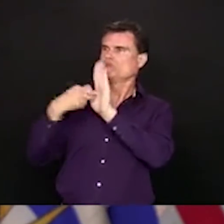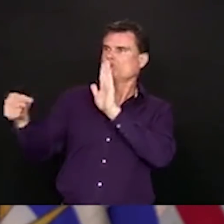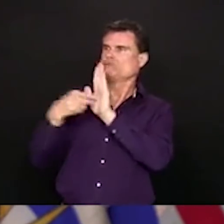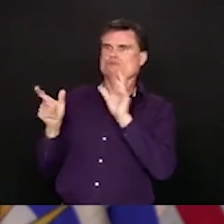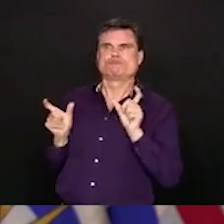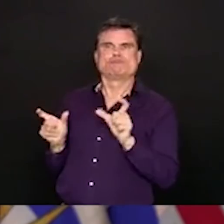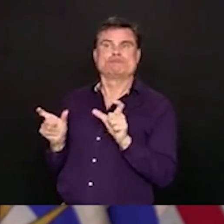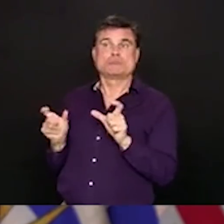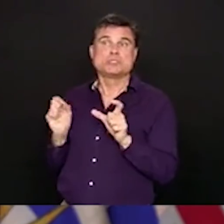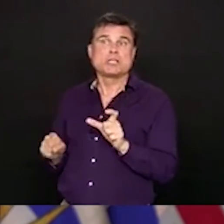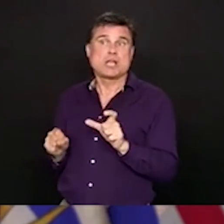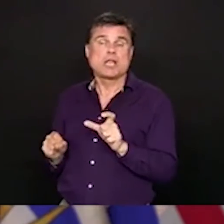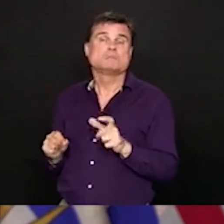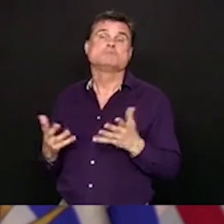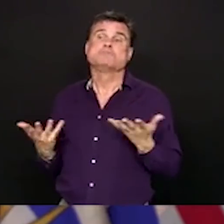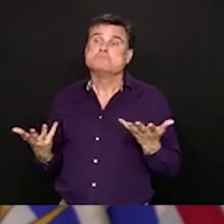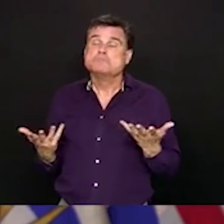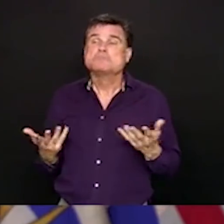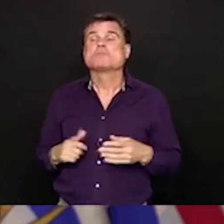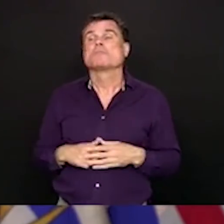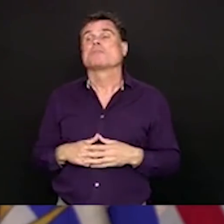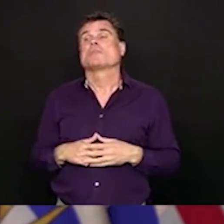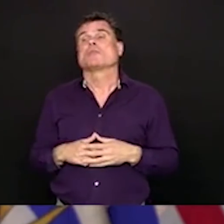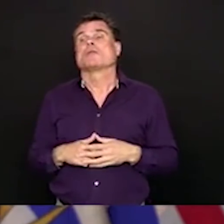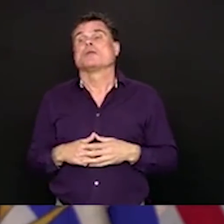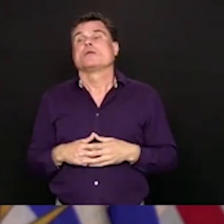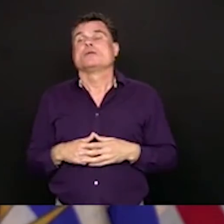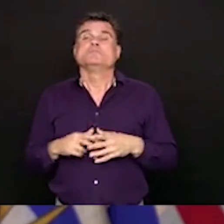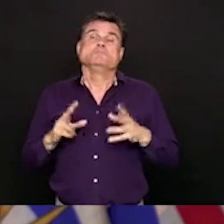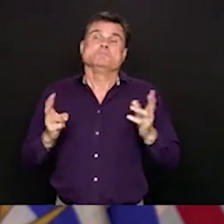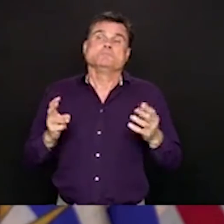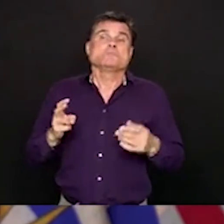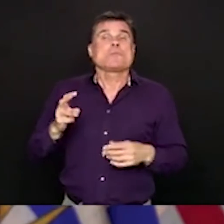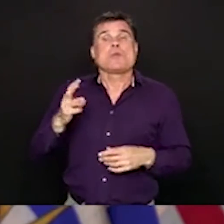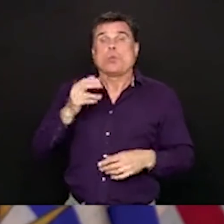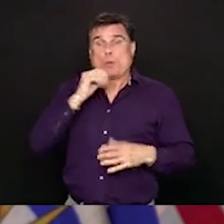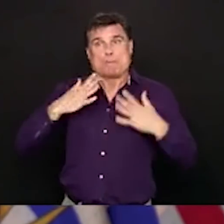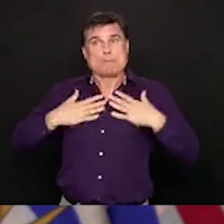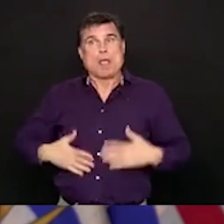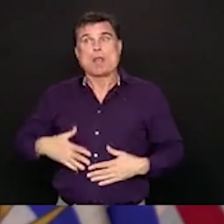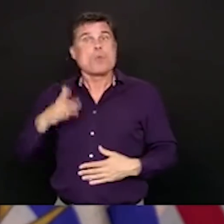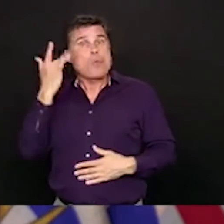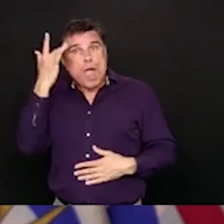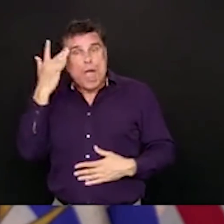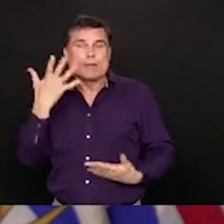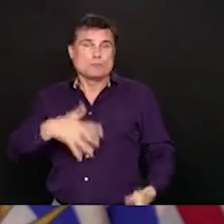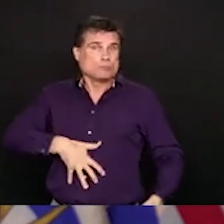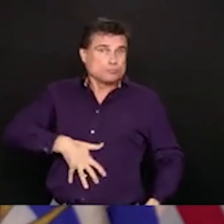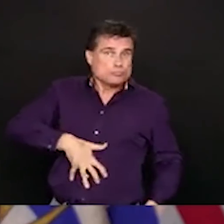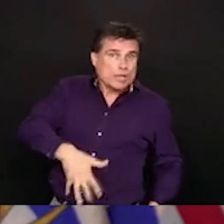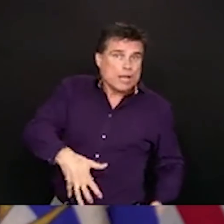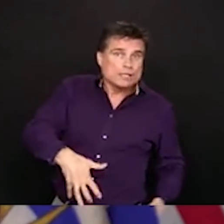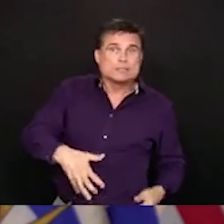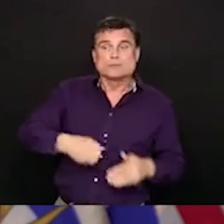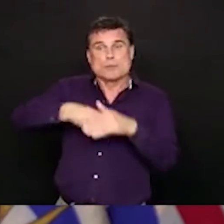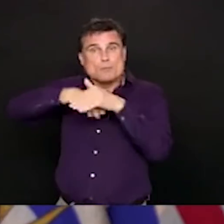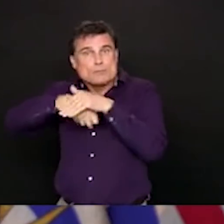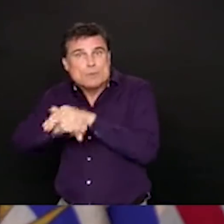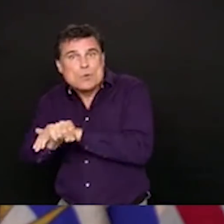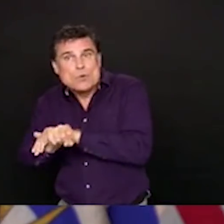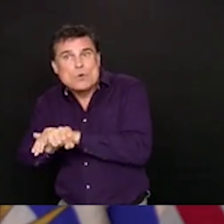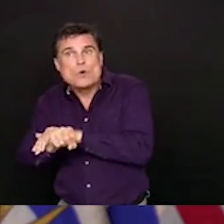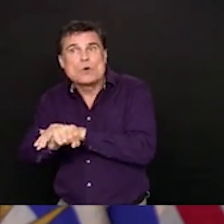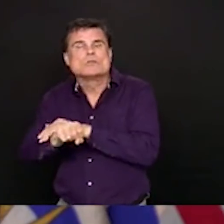immune system to get excited and to attack viruses that invade our system. But that's speculation. We don't